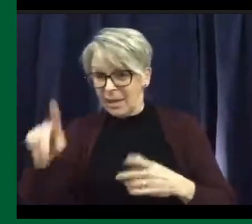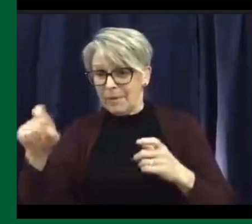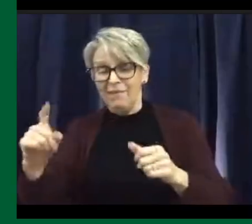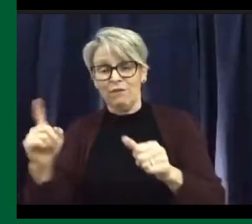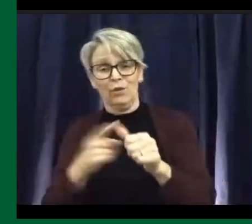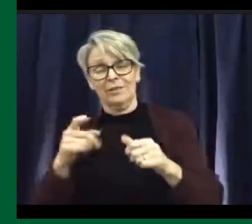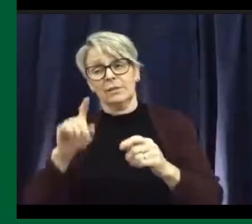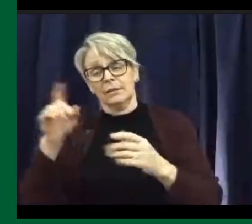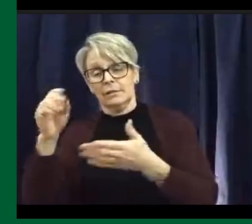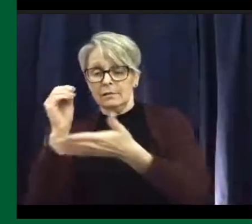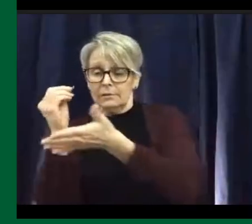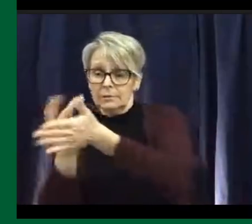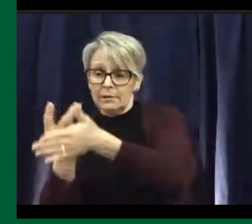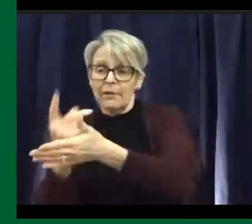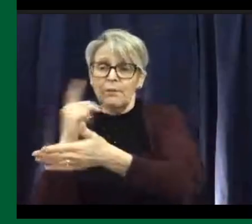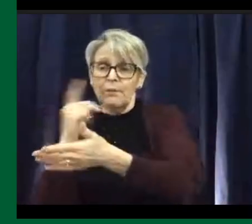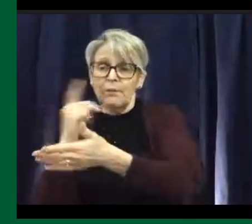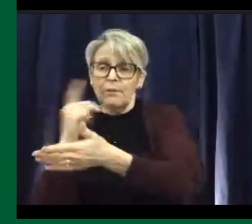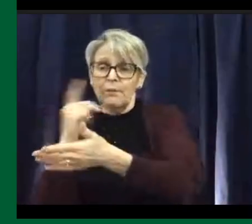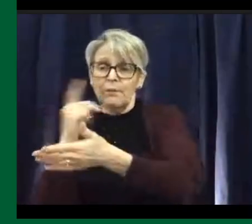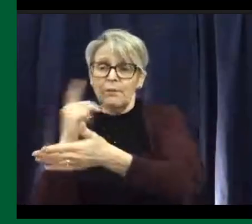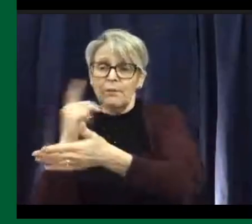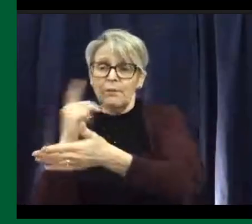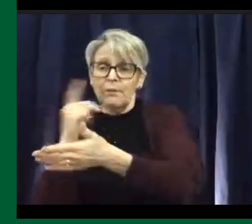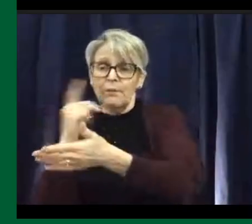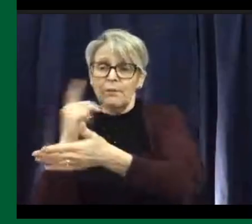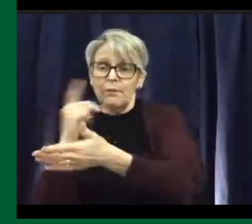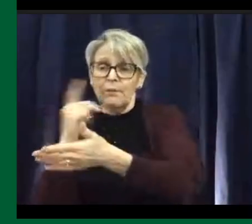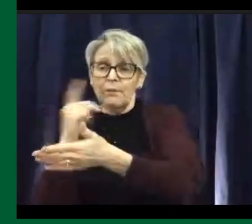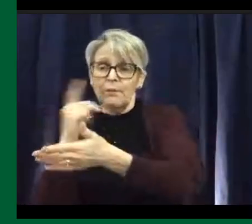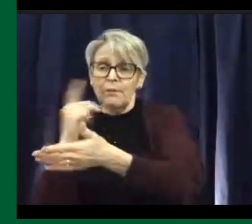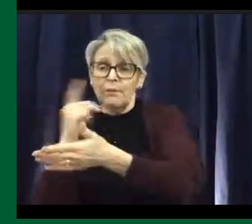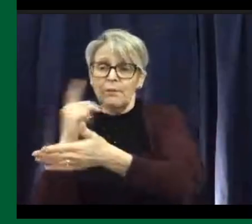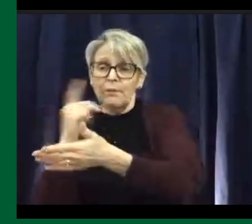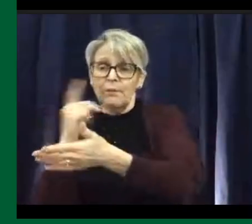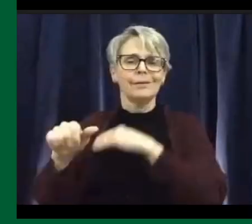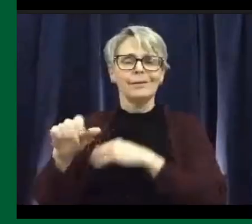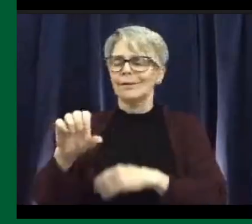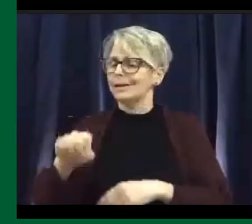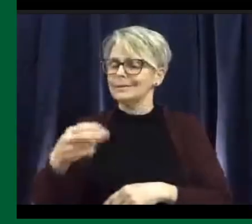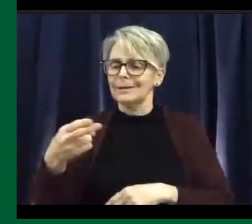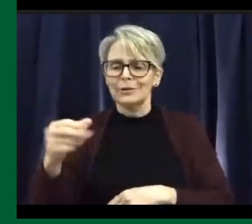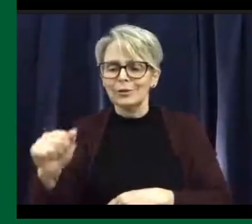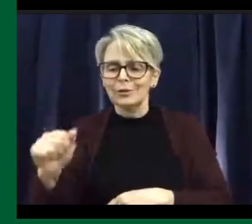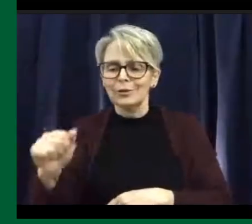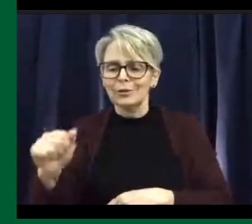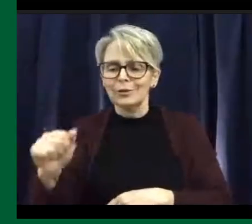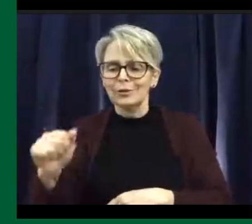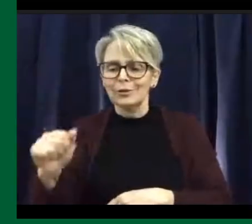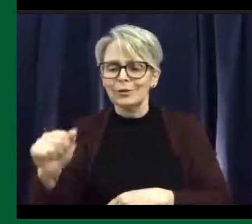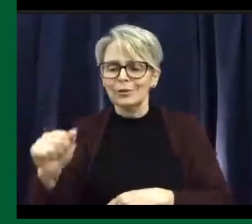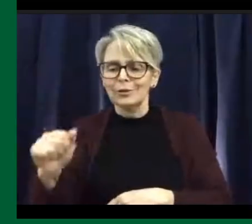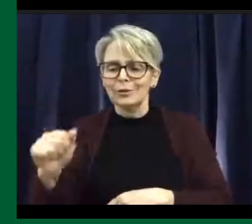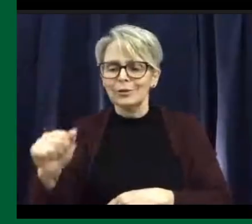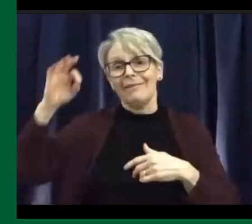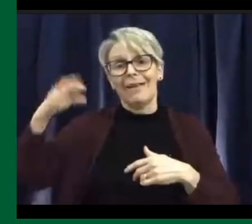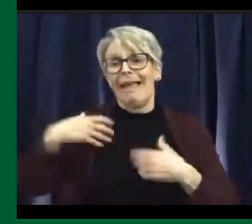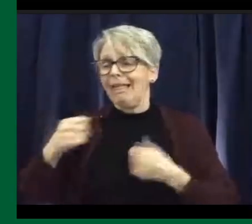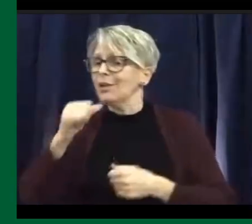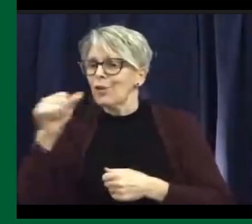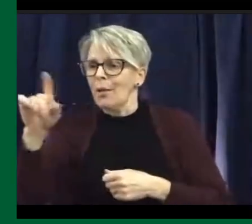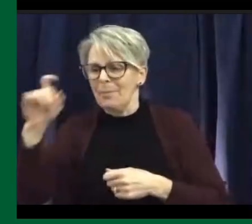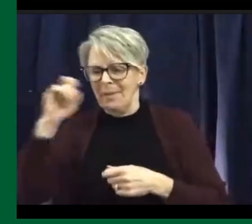it's a process that is not controlled by the SHA or the Ministry of Health. There's a process that's involved. And because the test is simple and